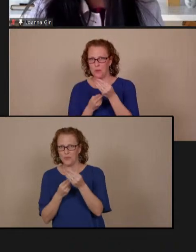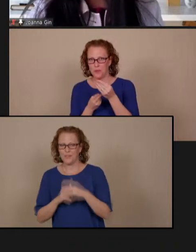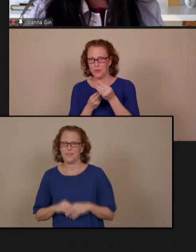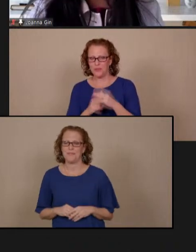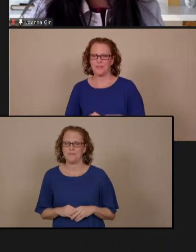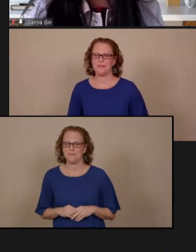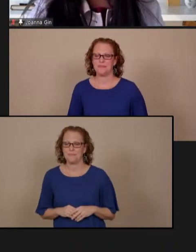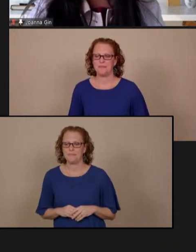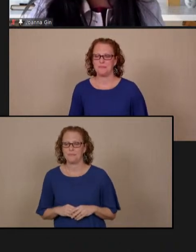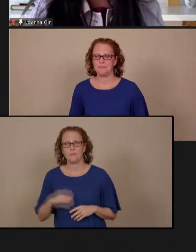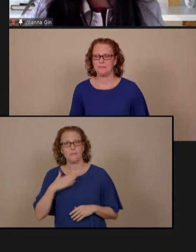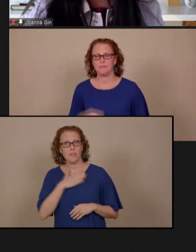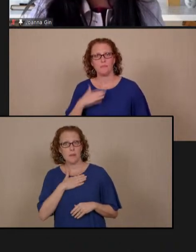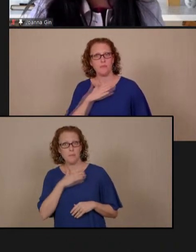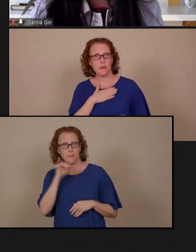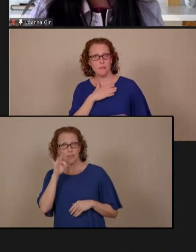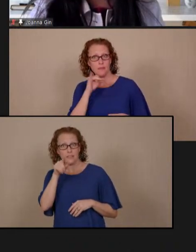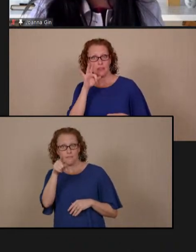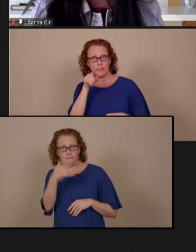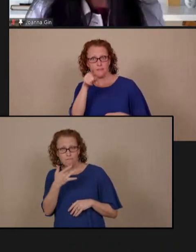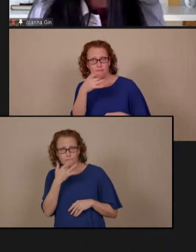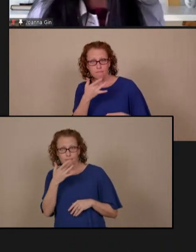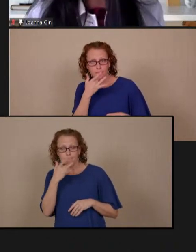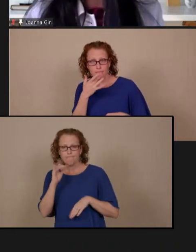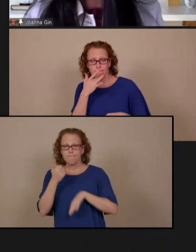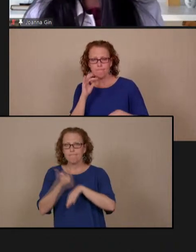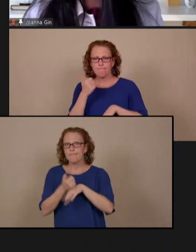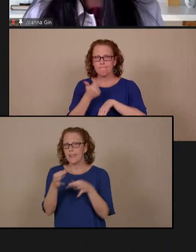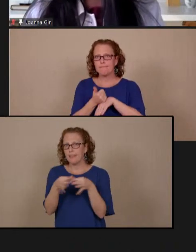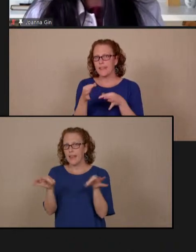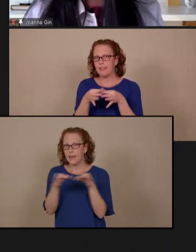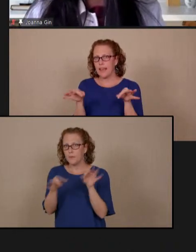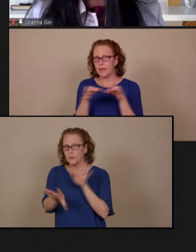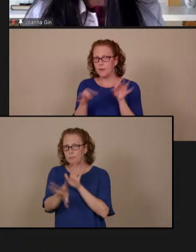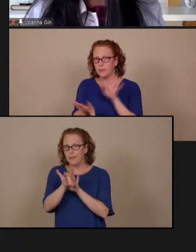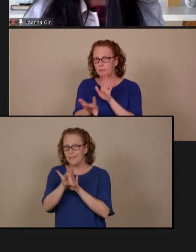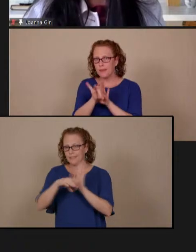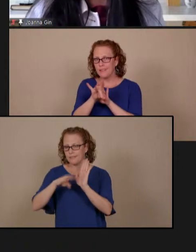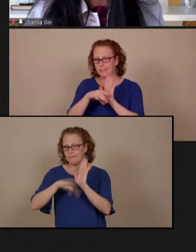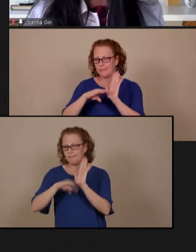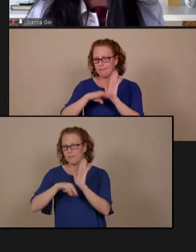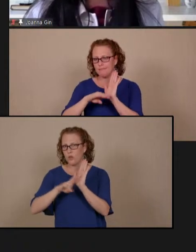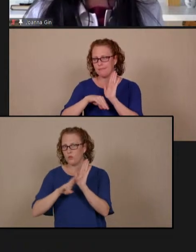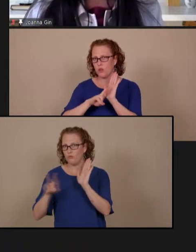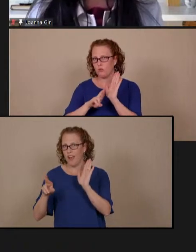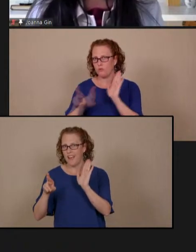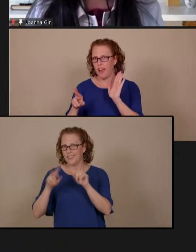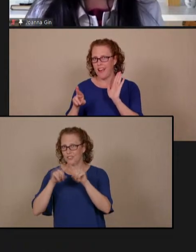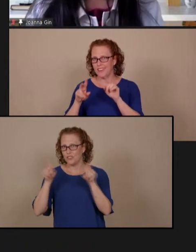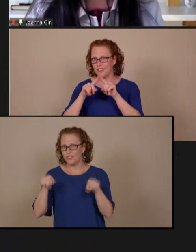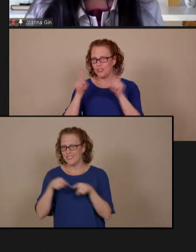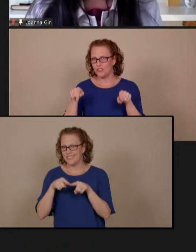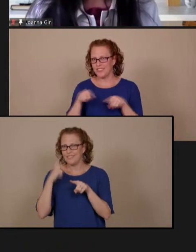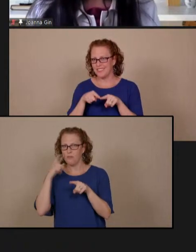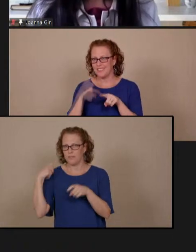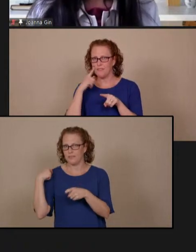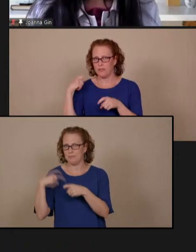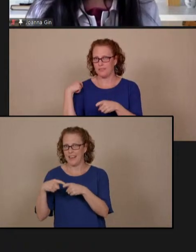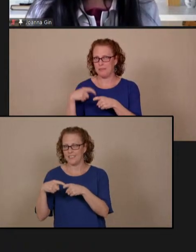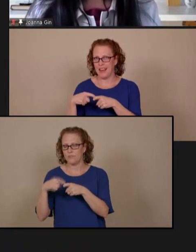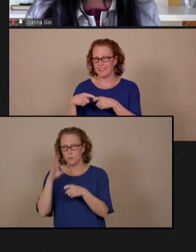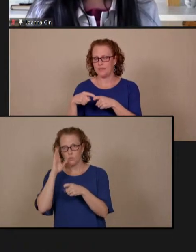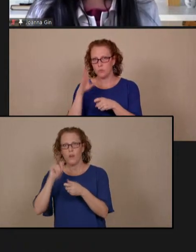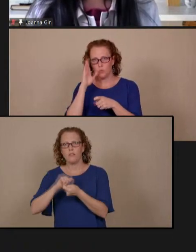your language translation selection, which can be found in the lower ribbon to the right, to Spanish to hear the